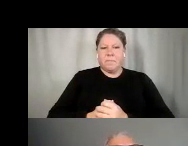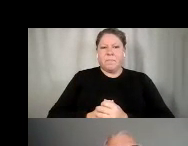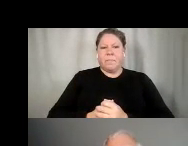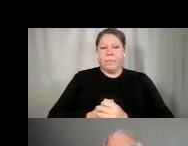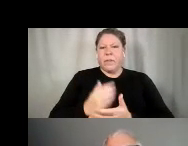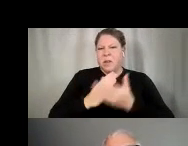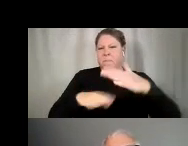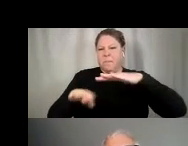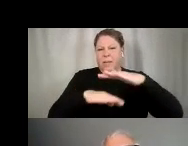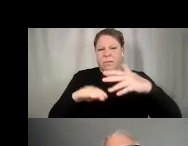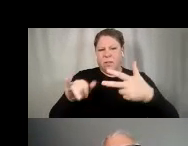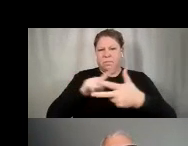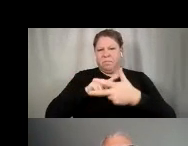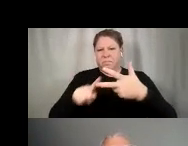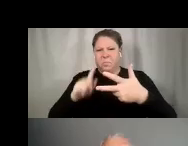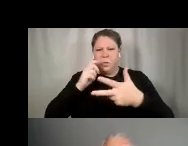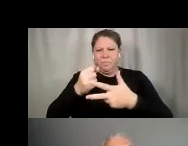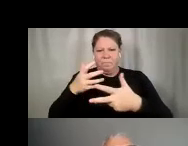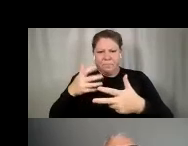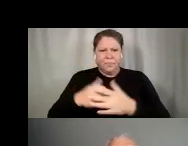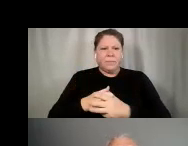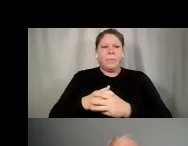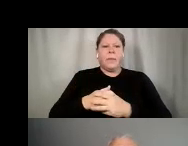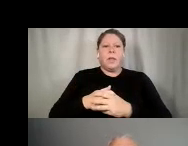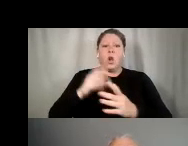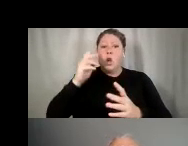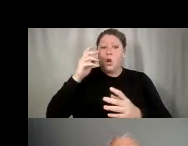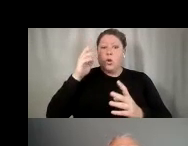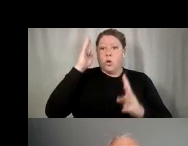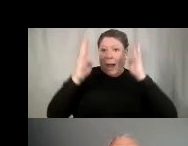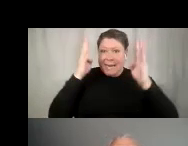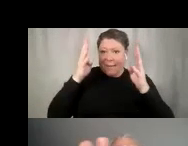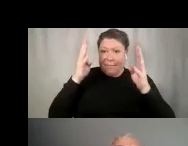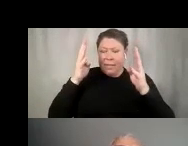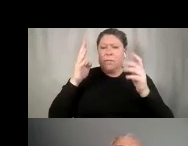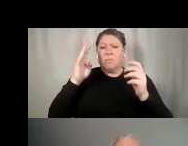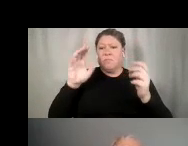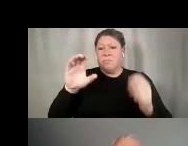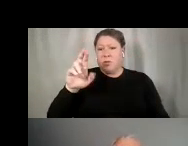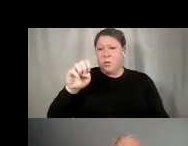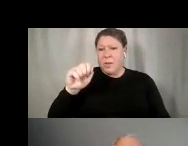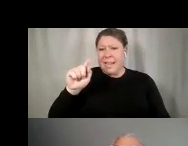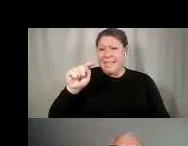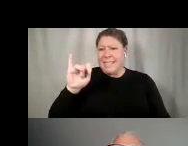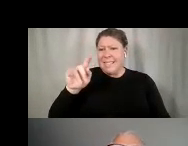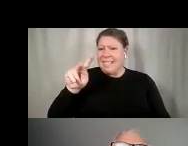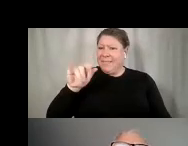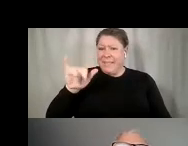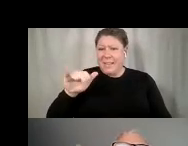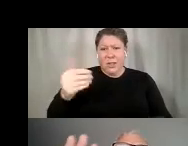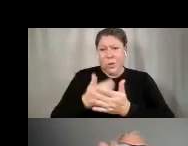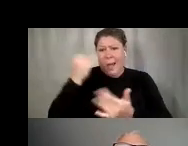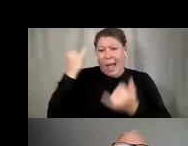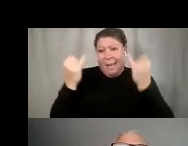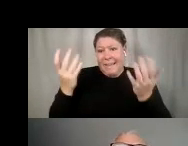process, cognitive traits, and priming. So creativity is a fairly new idea. Much of in